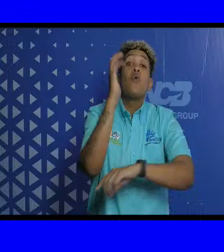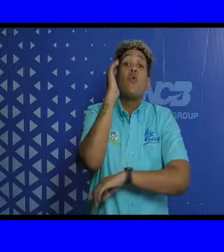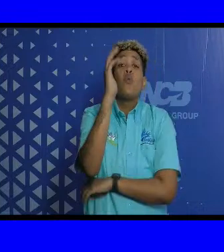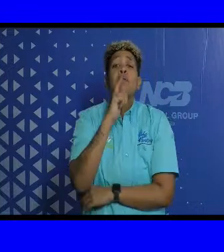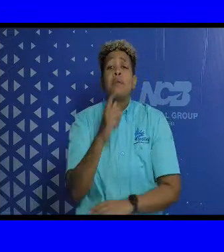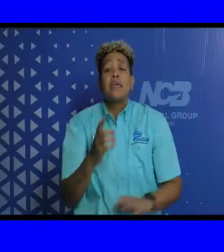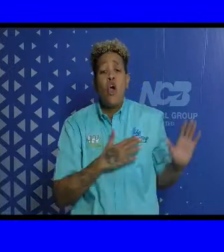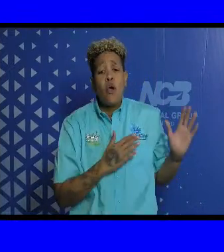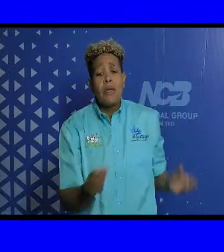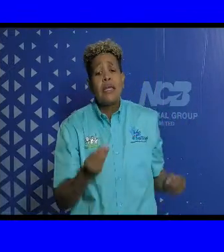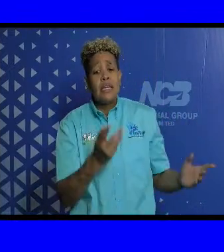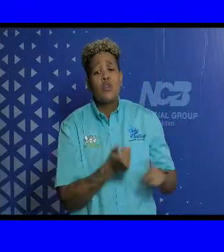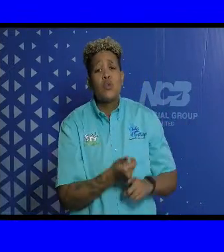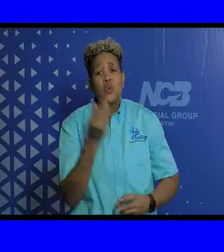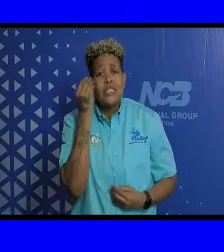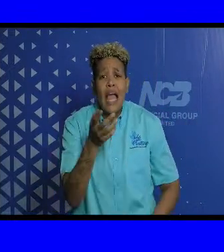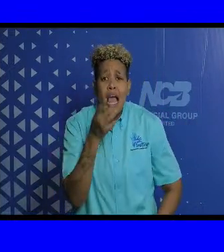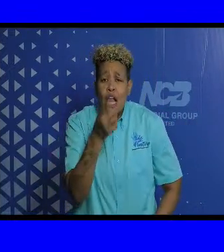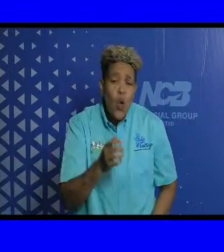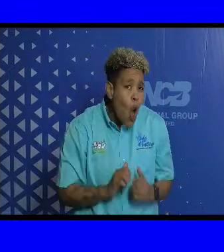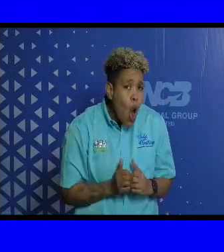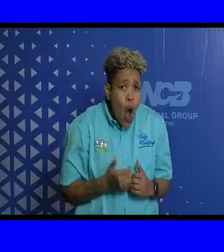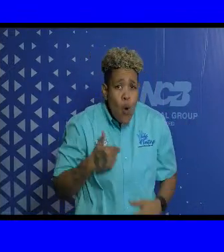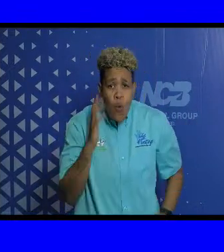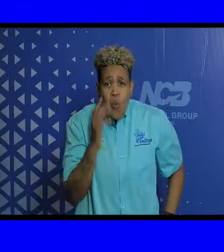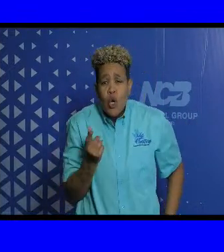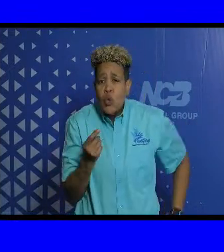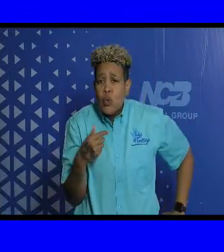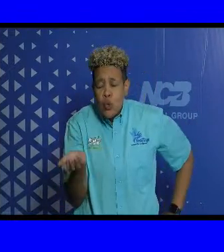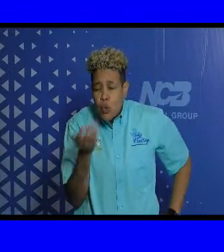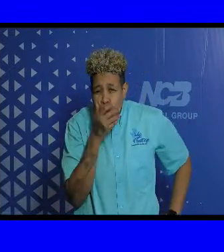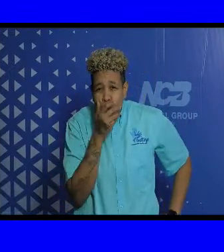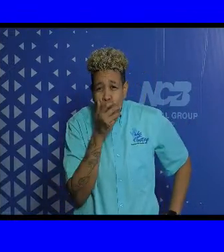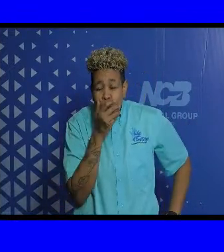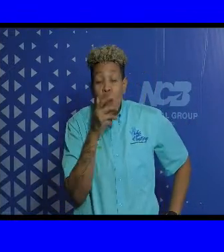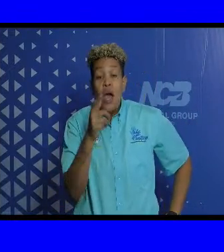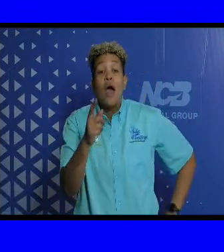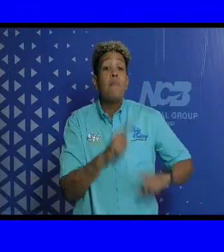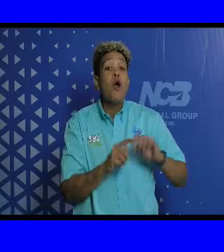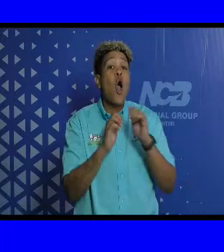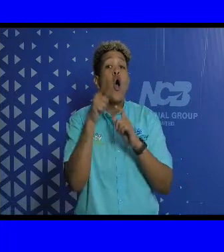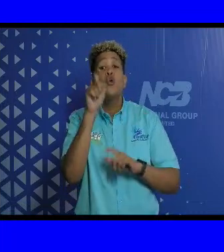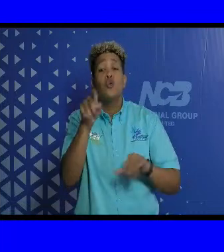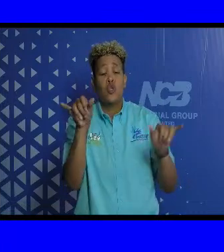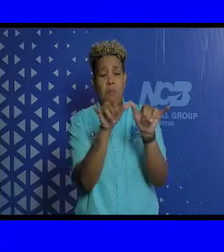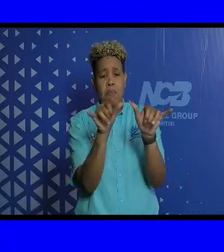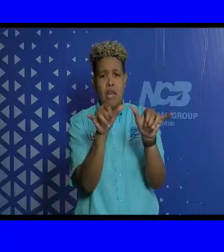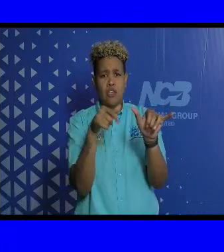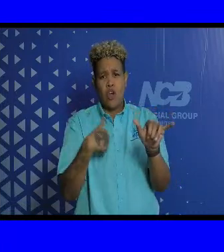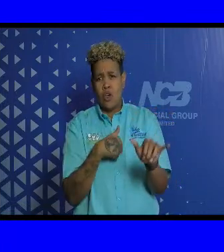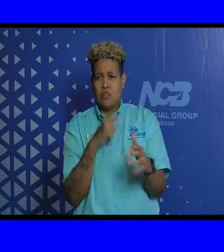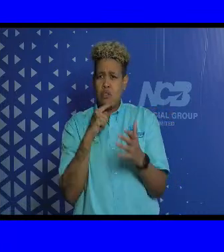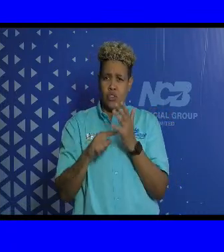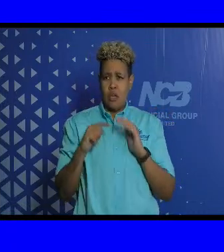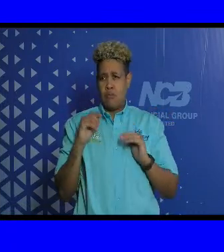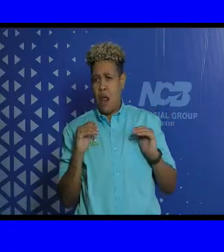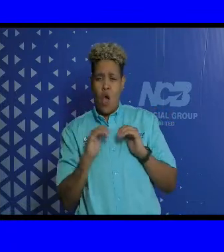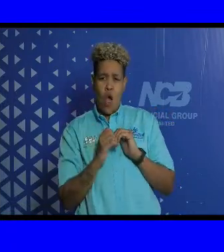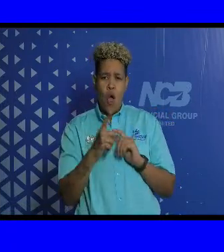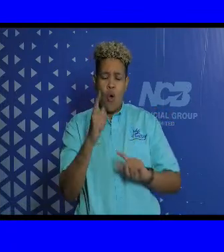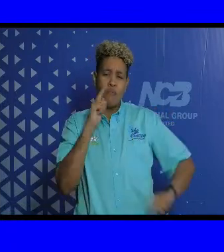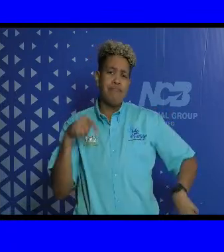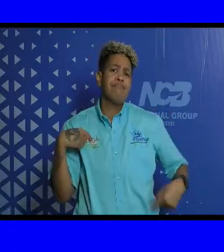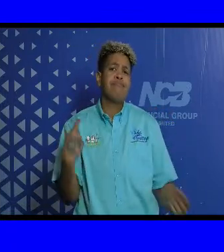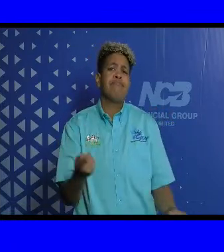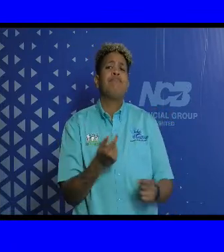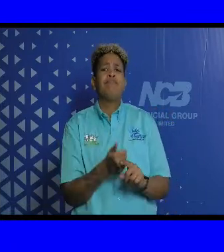be dedicated to tell you how we're going to do it and how you should measure us. Over the